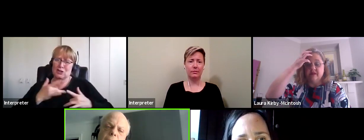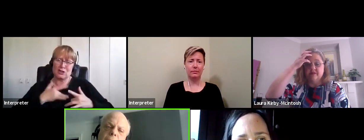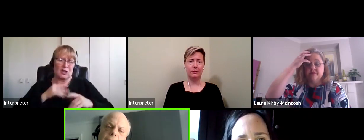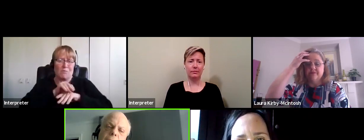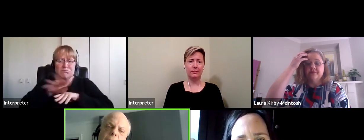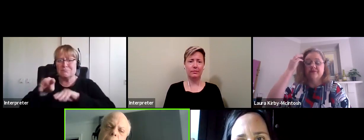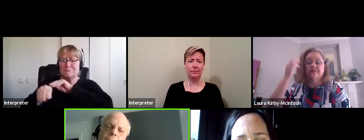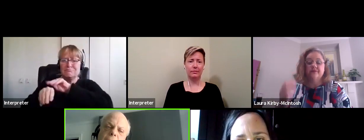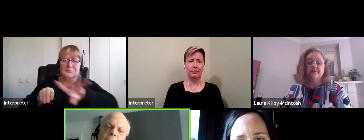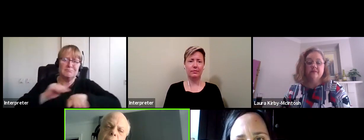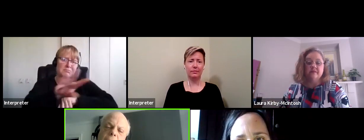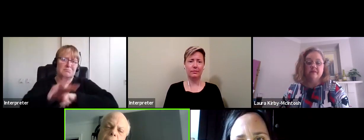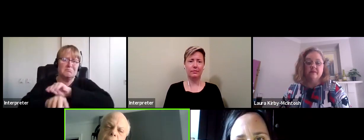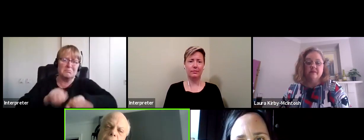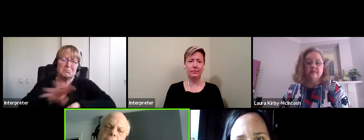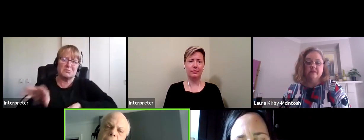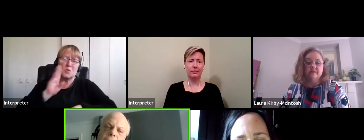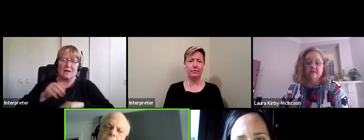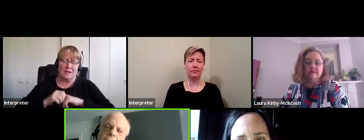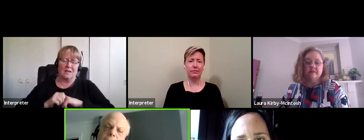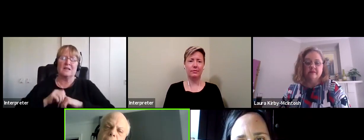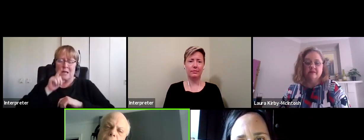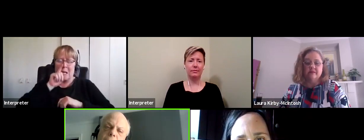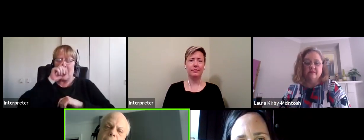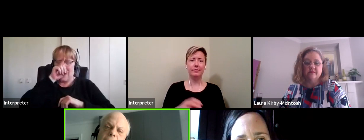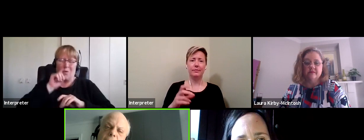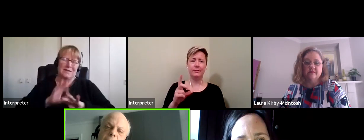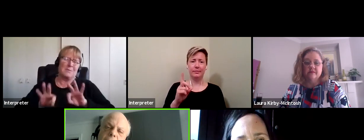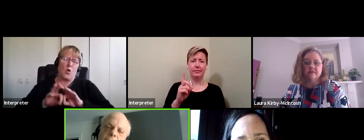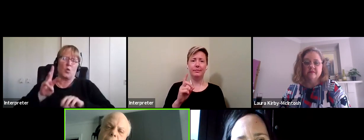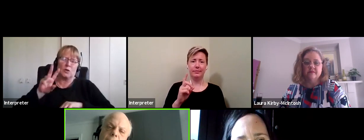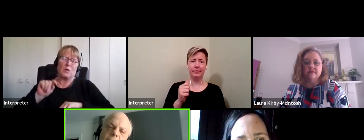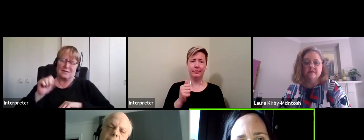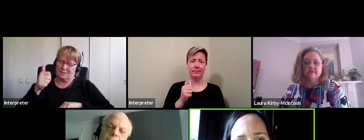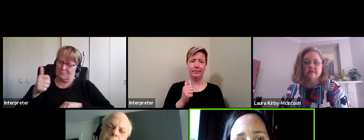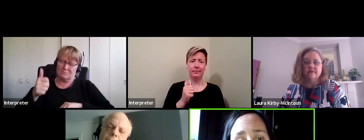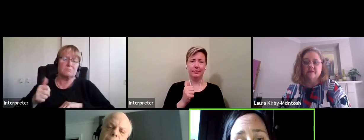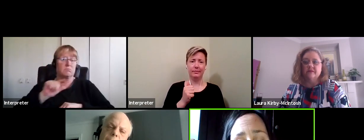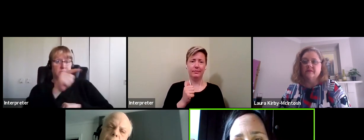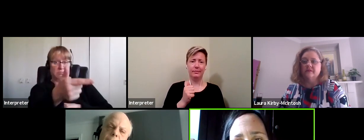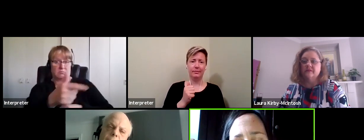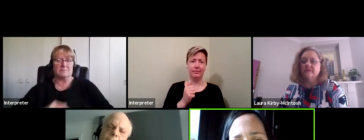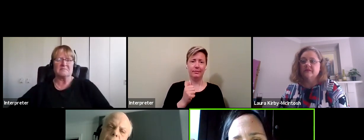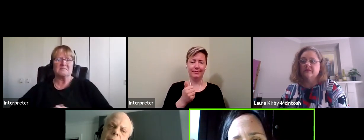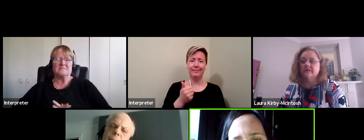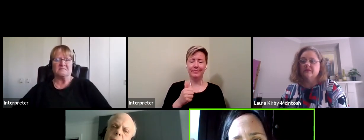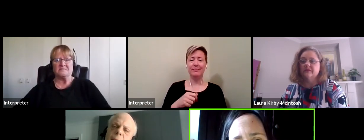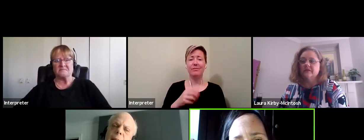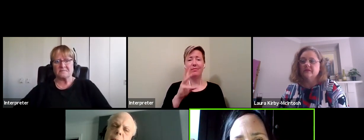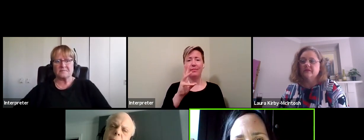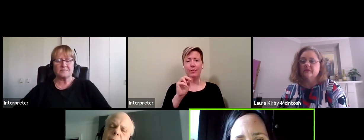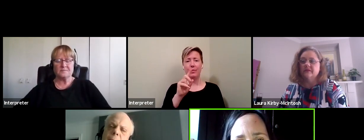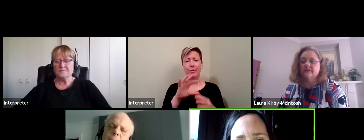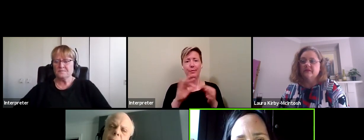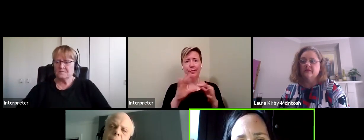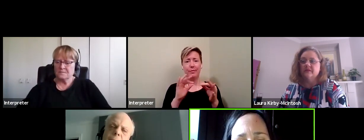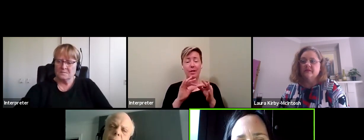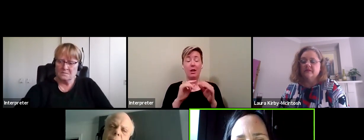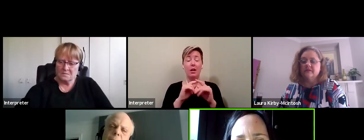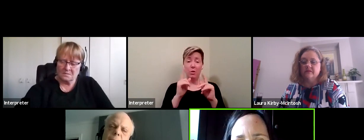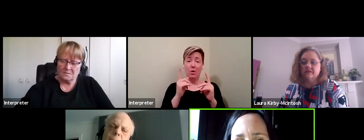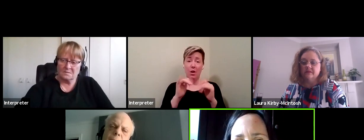there. that's good. And it's good that the paratransit services are doing that. Credit to them. Yeah, but to address this, what we're suggesting is that there is